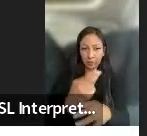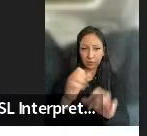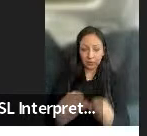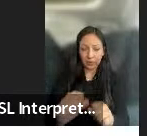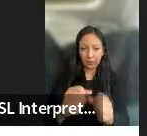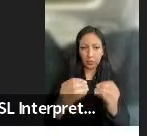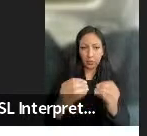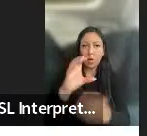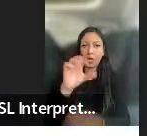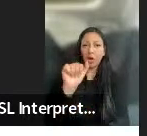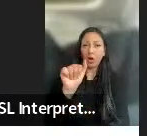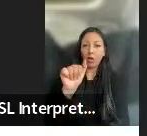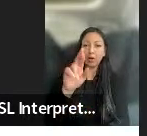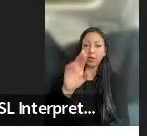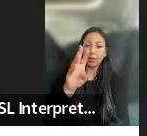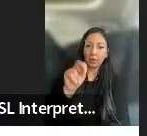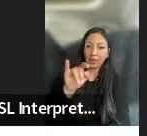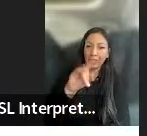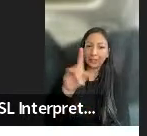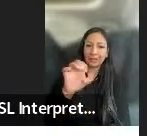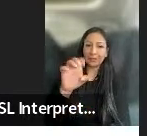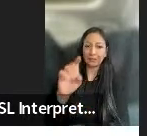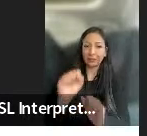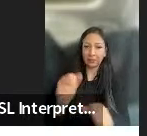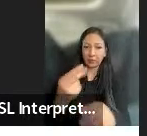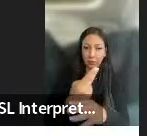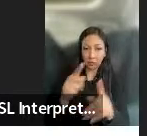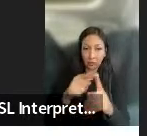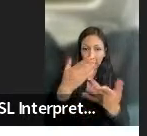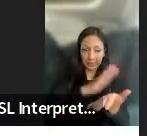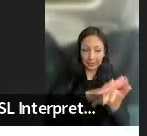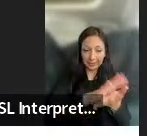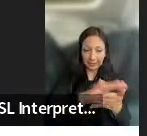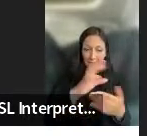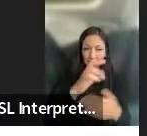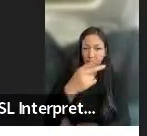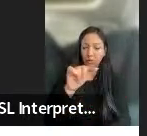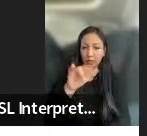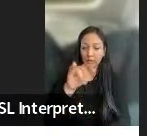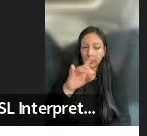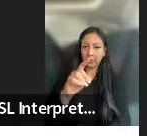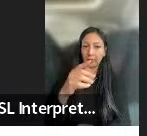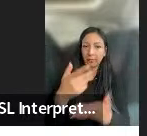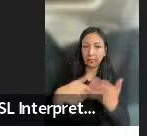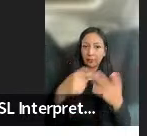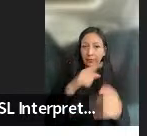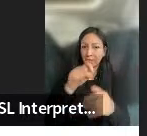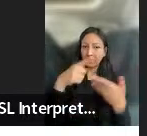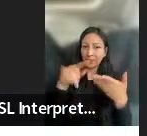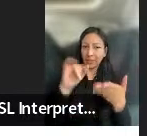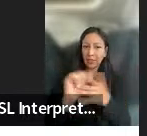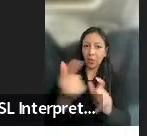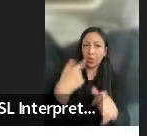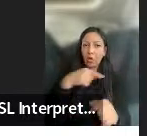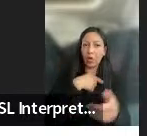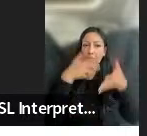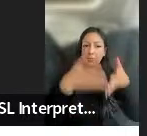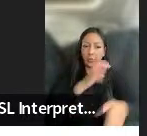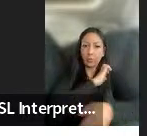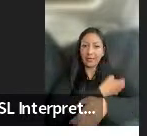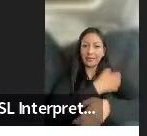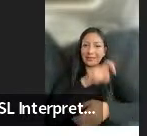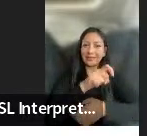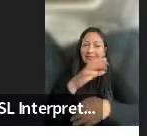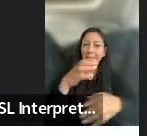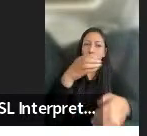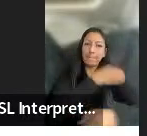And thirdly, once we've cleaned the grid and reduced how much energy we need to make sure that all of our remaining energy needs are